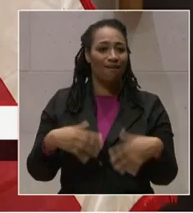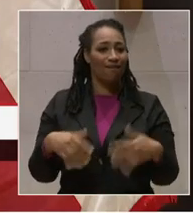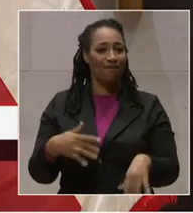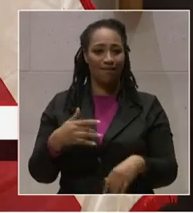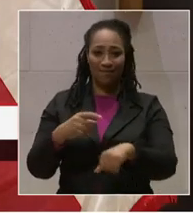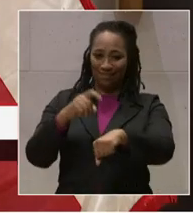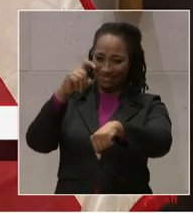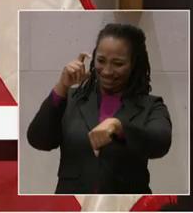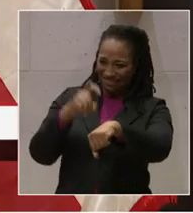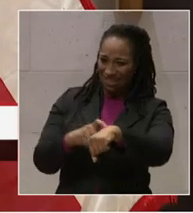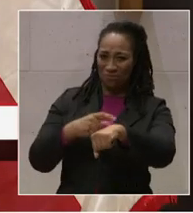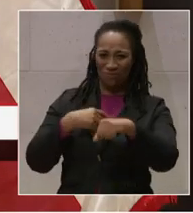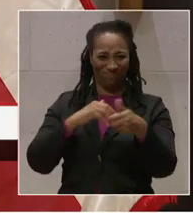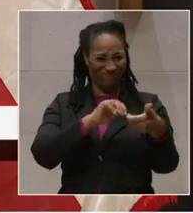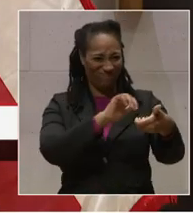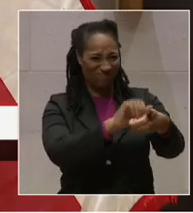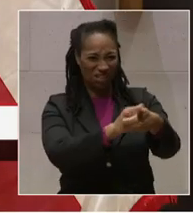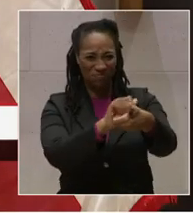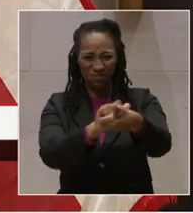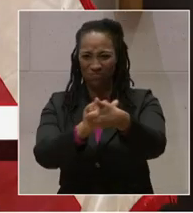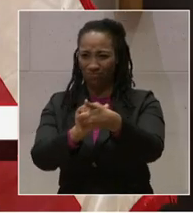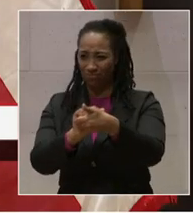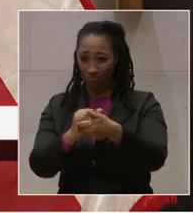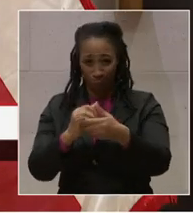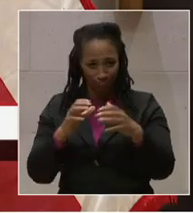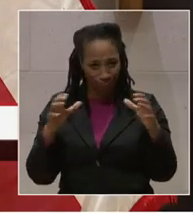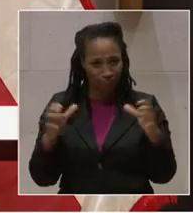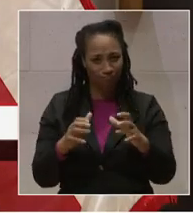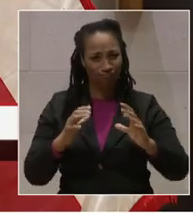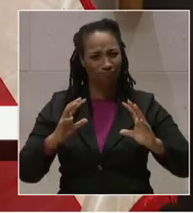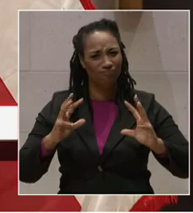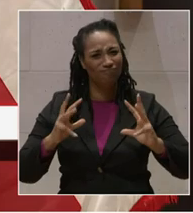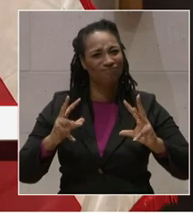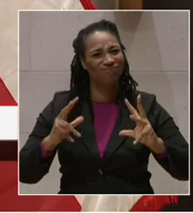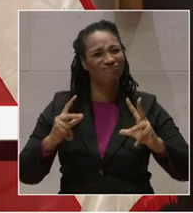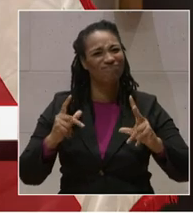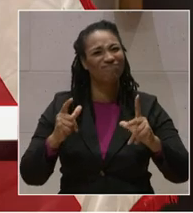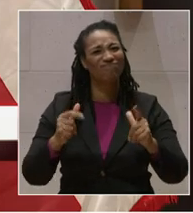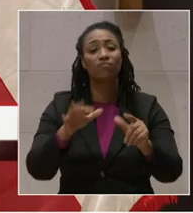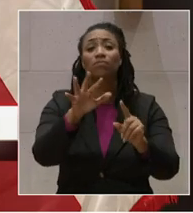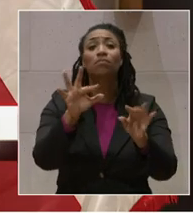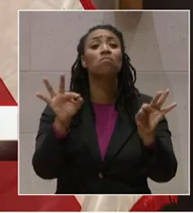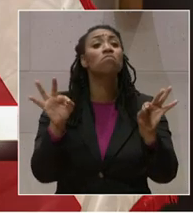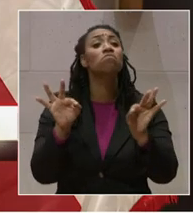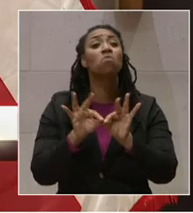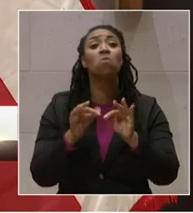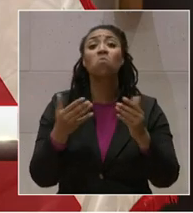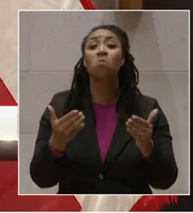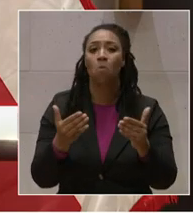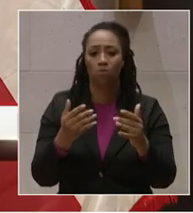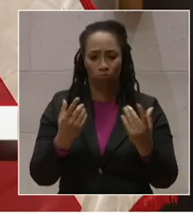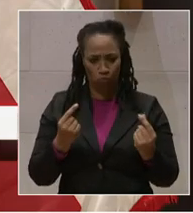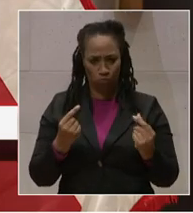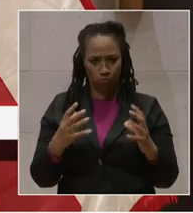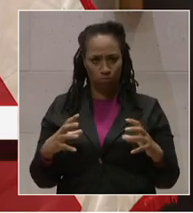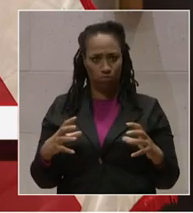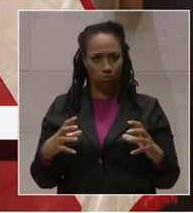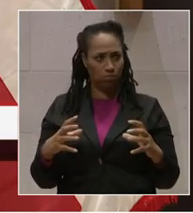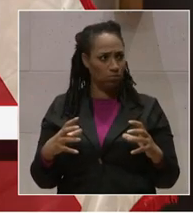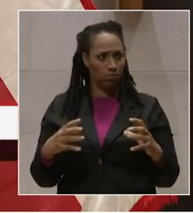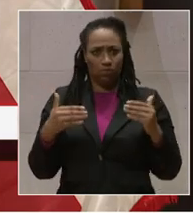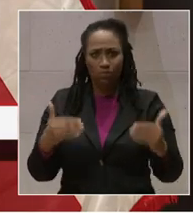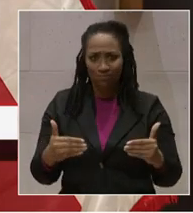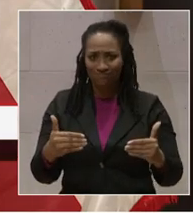we've created, and most importantly, the next steps, the next solutions, the